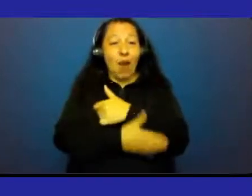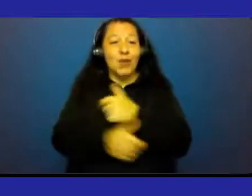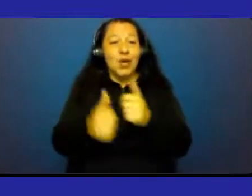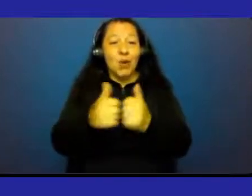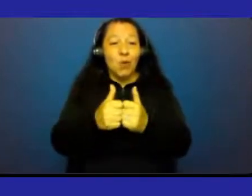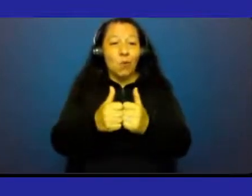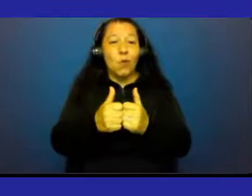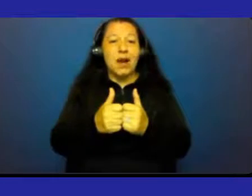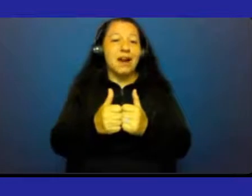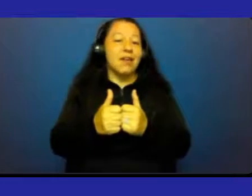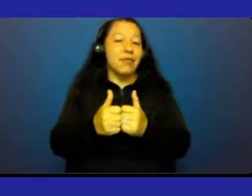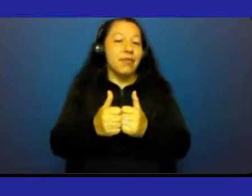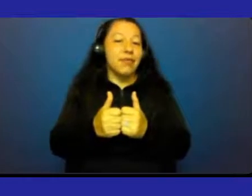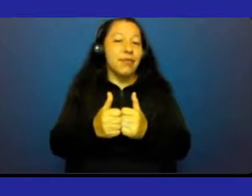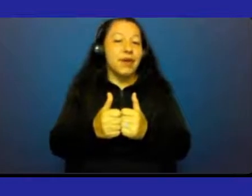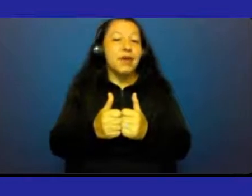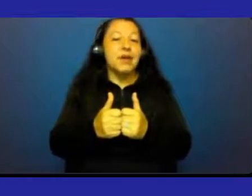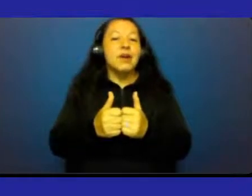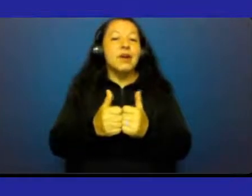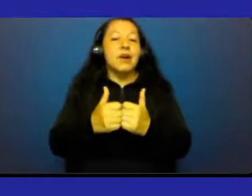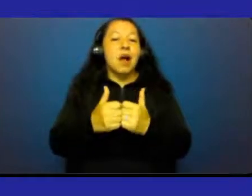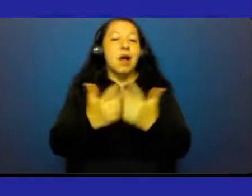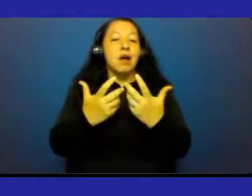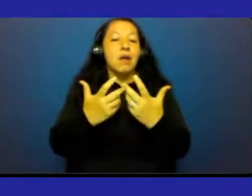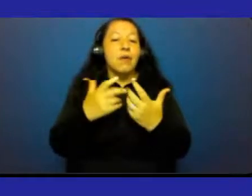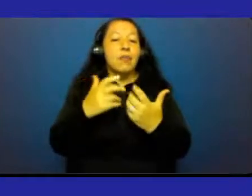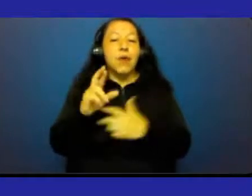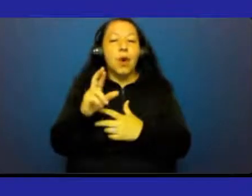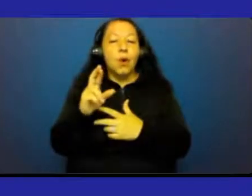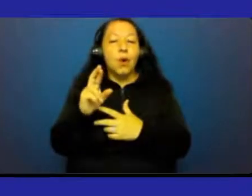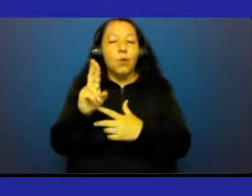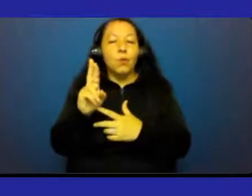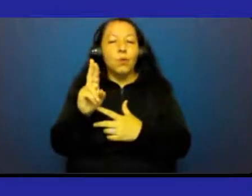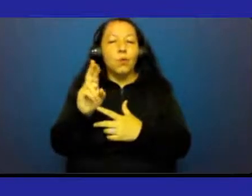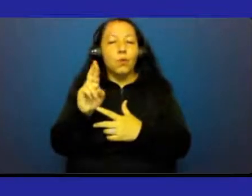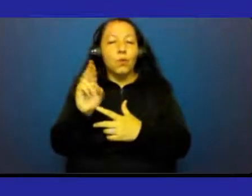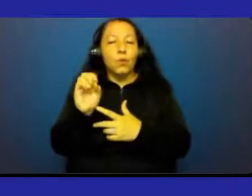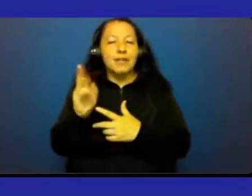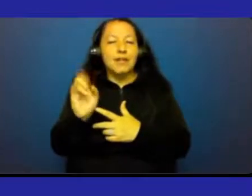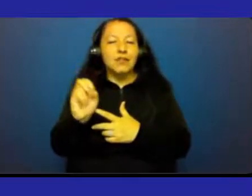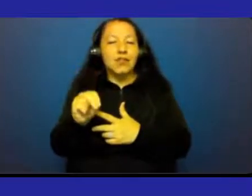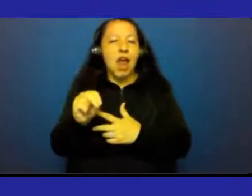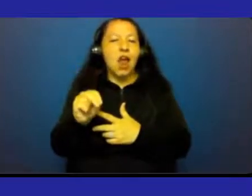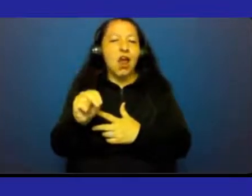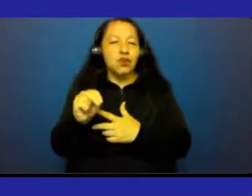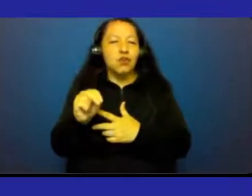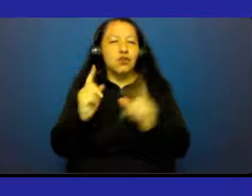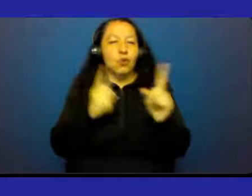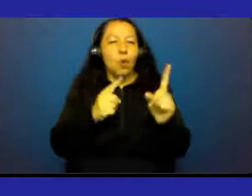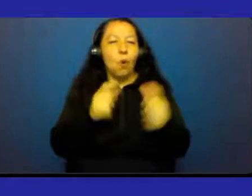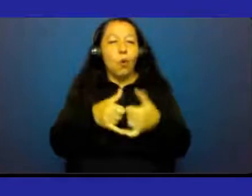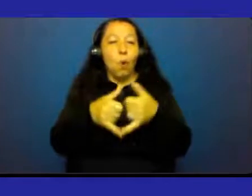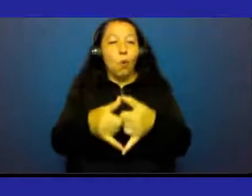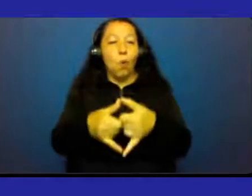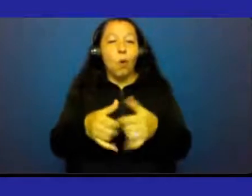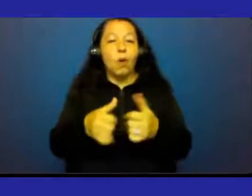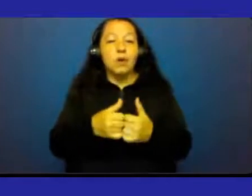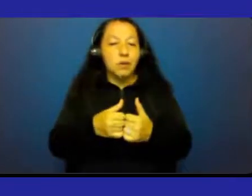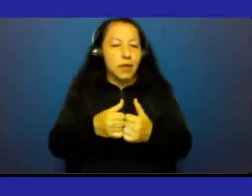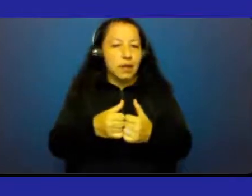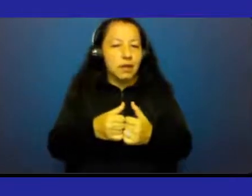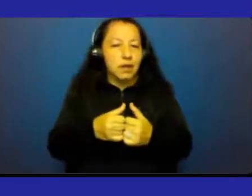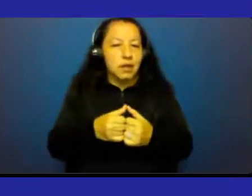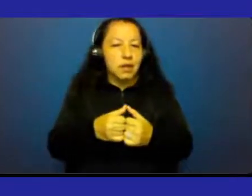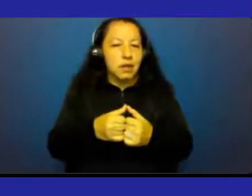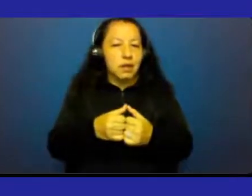the Guideline Resuscitation Gold Award for proven dedication to ensure in-hospital